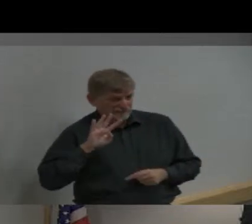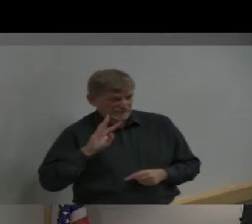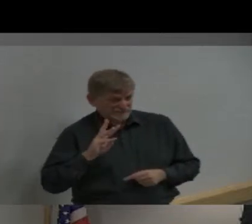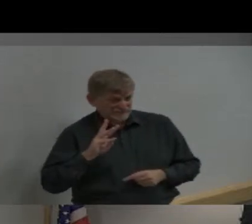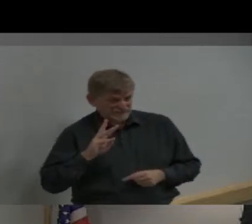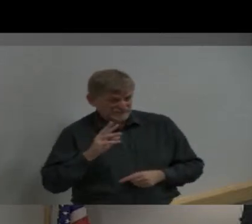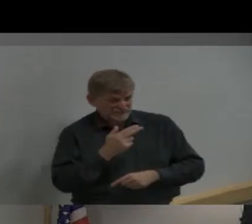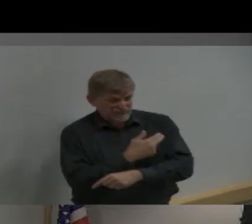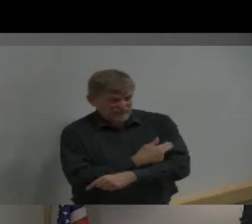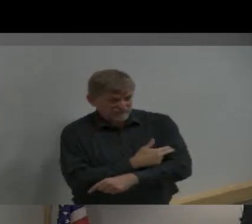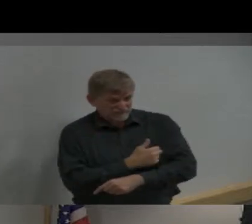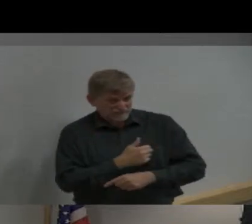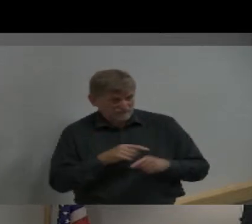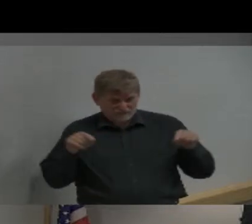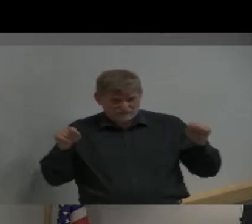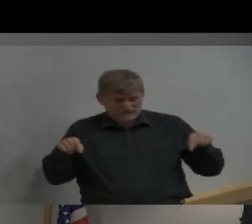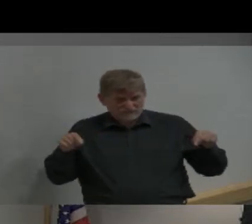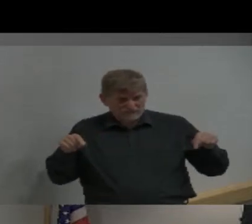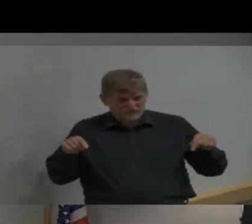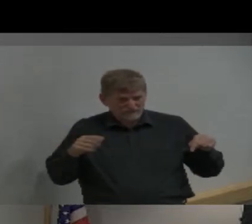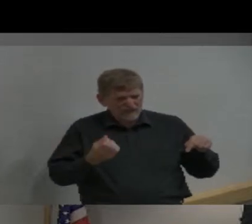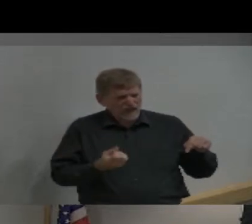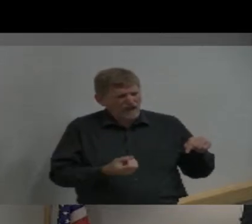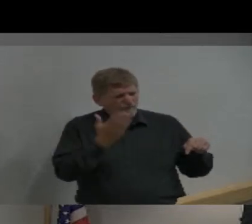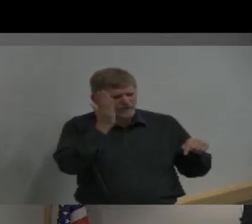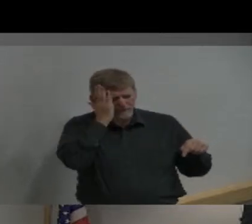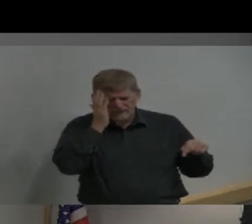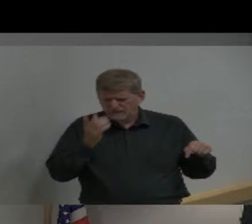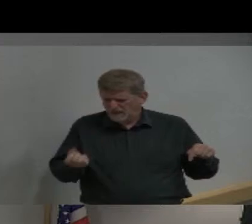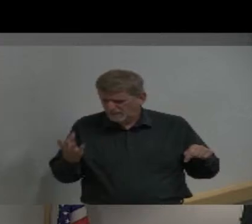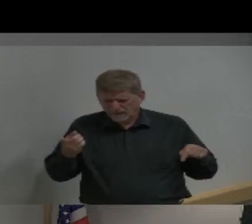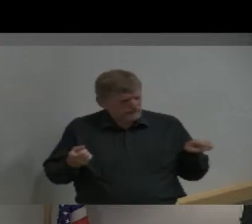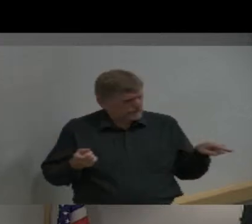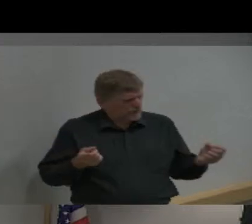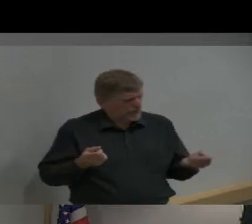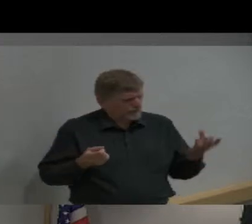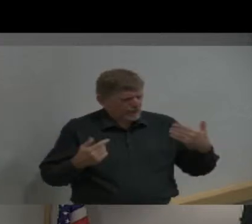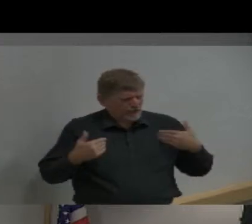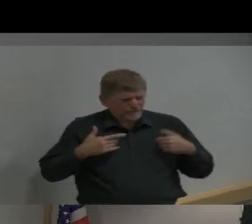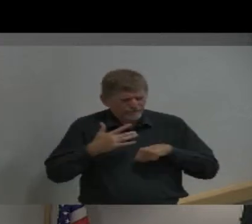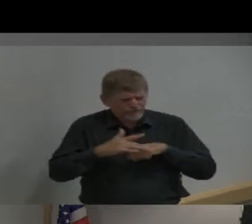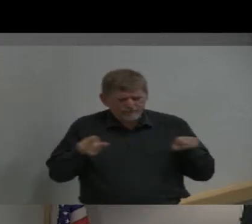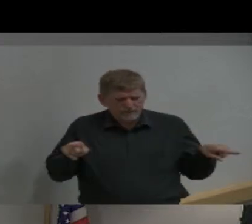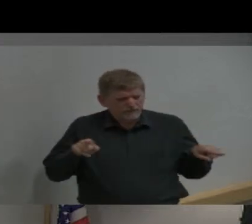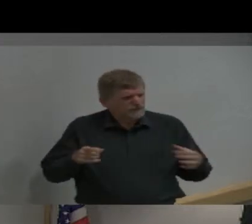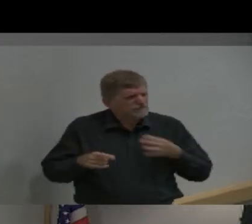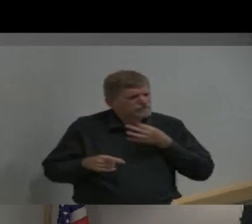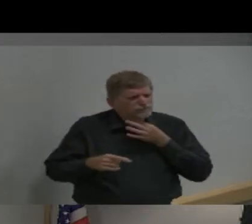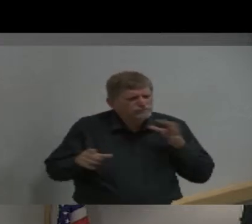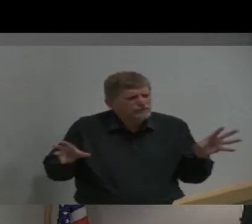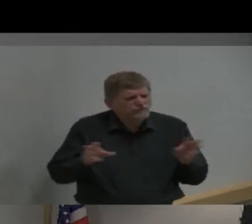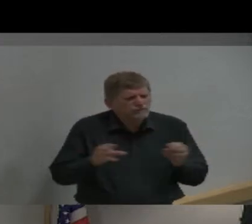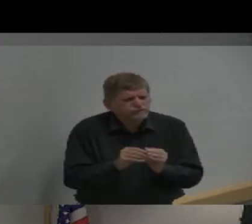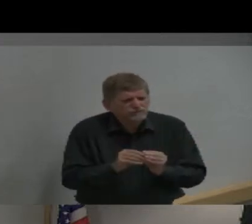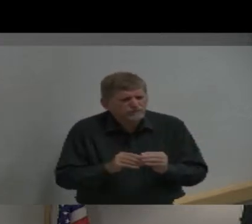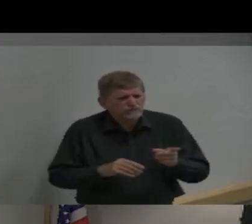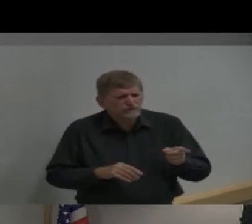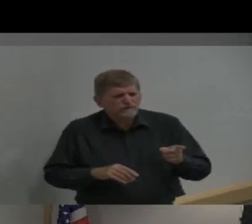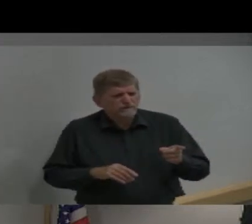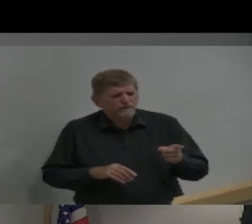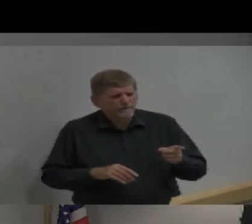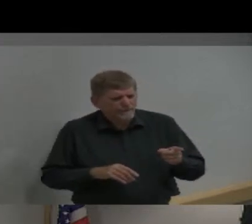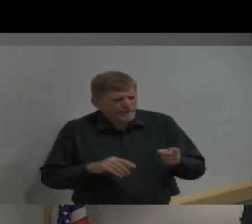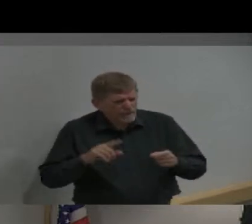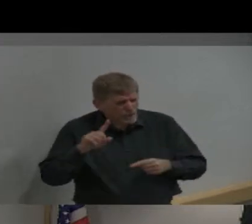hospitals. How many beds do we have between the two hospitals? I know Dr. Wicker told me they have 189 beds.